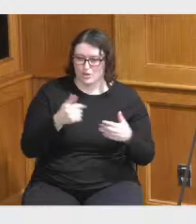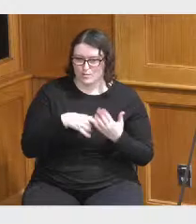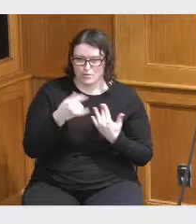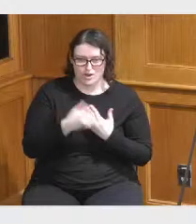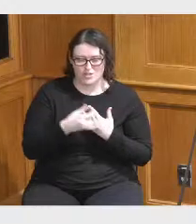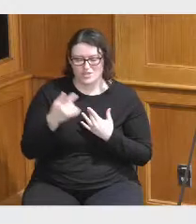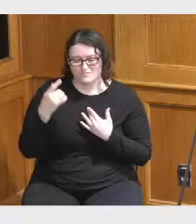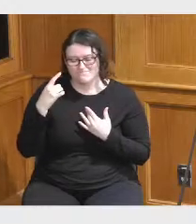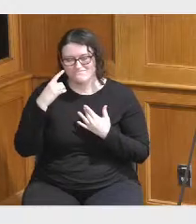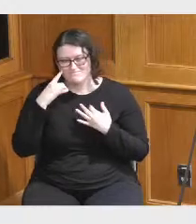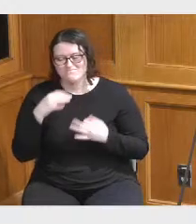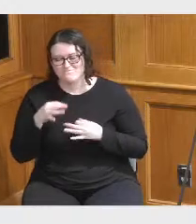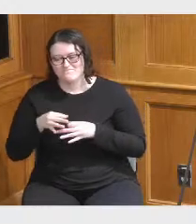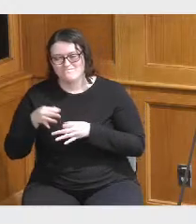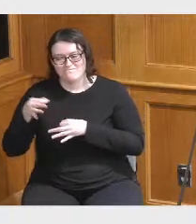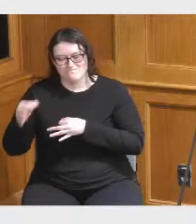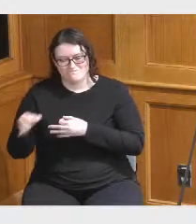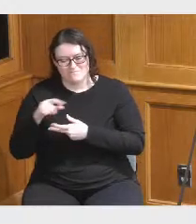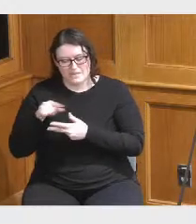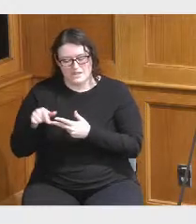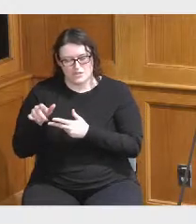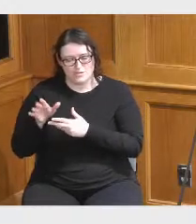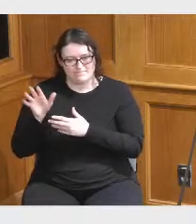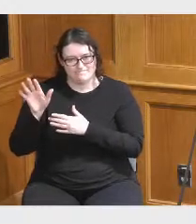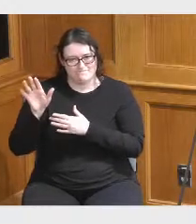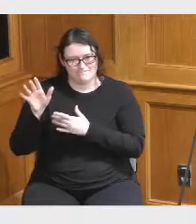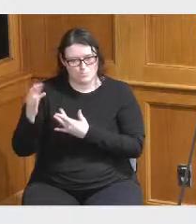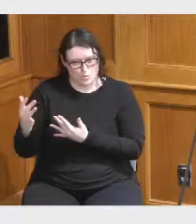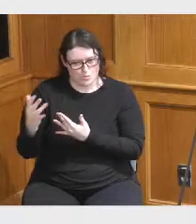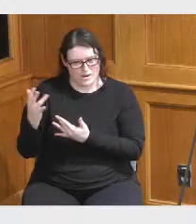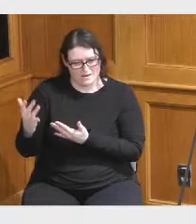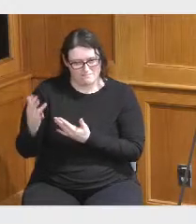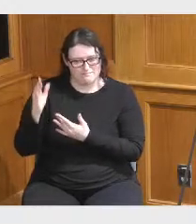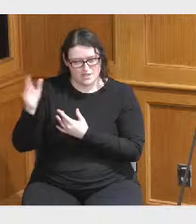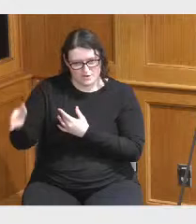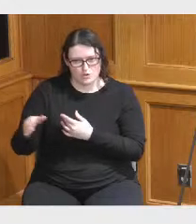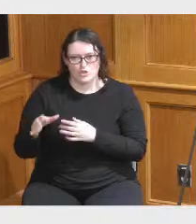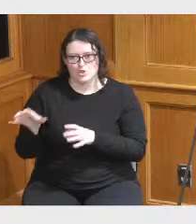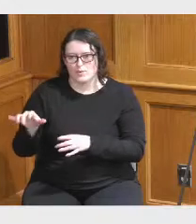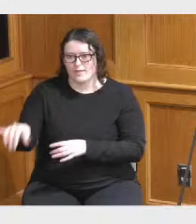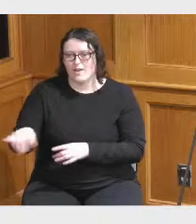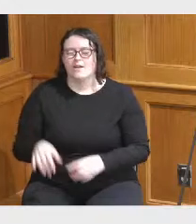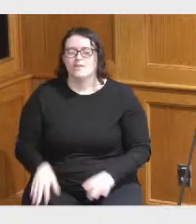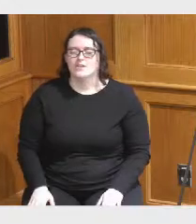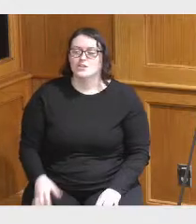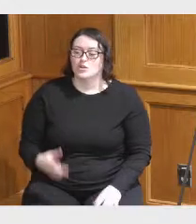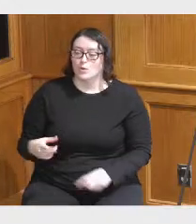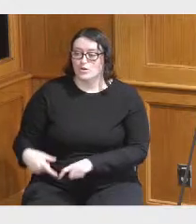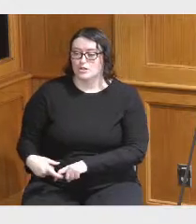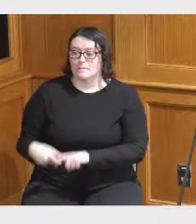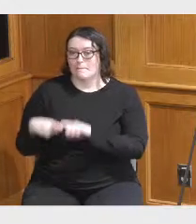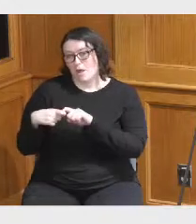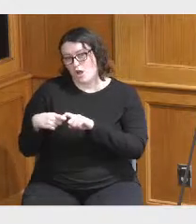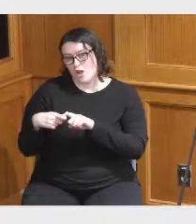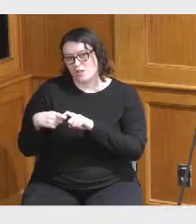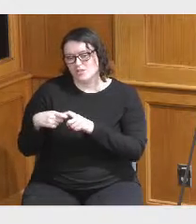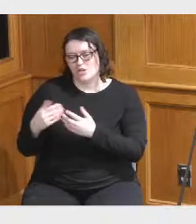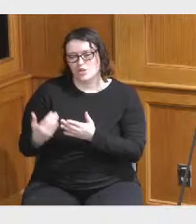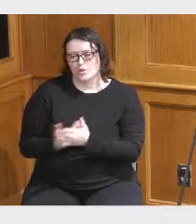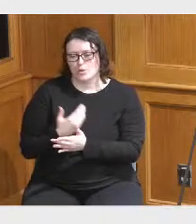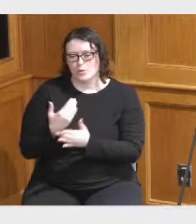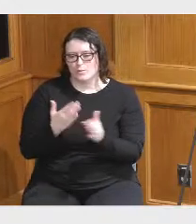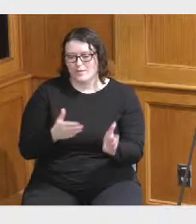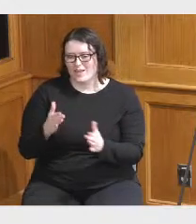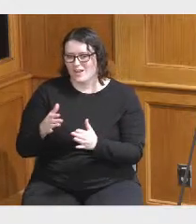or excuse me, defer those into a future year. And we're putting a pause on new planning projects,